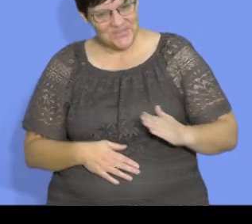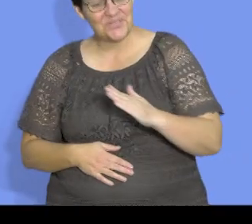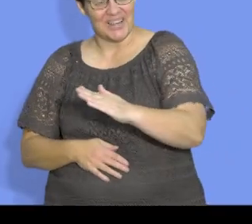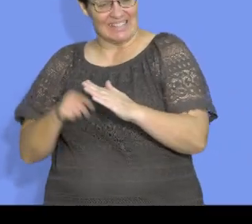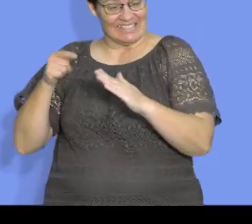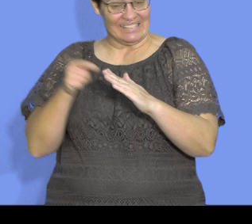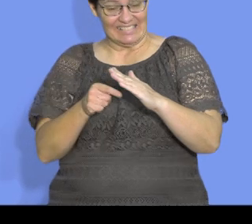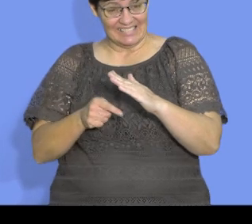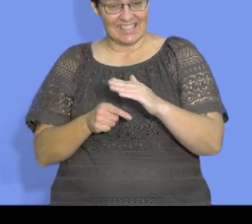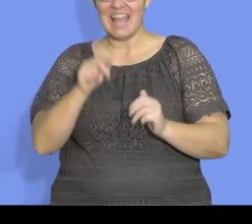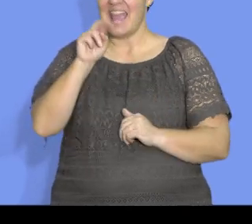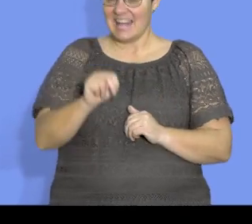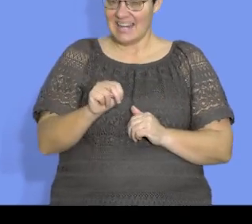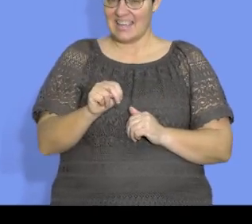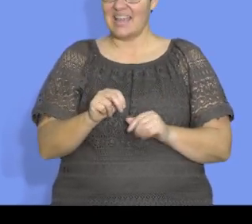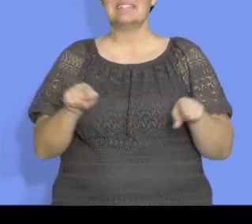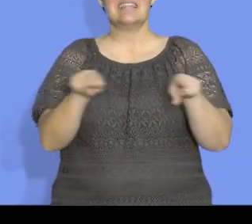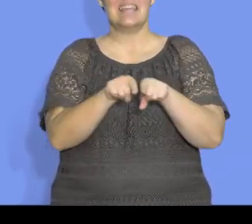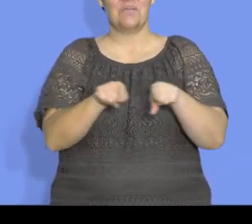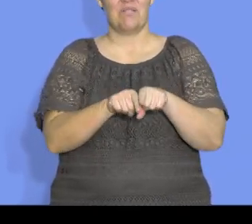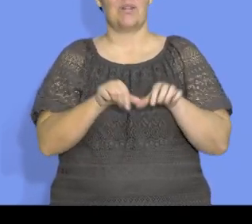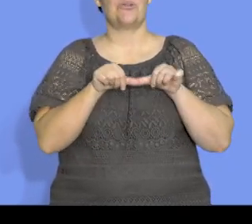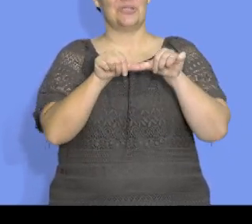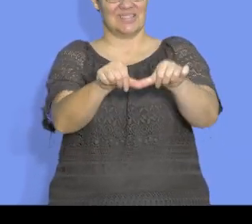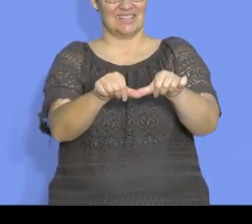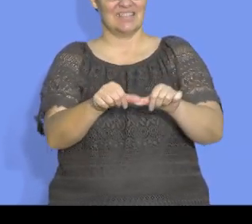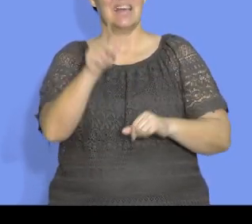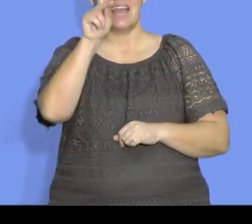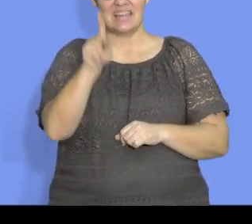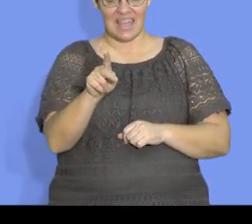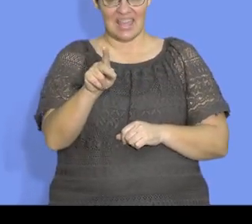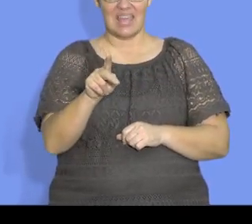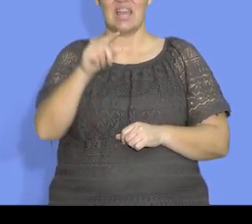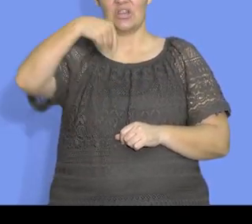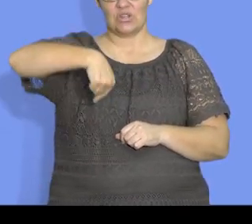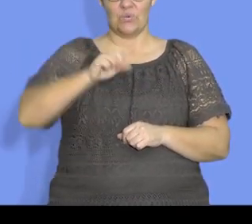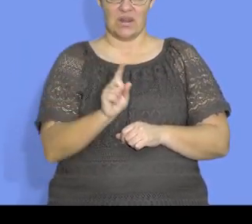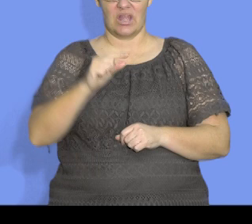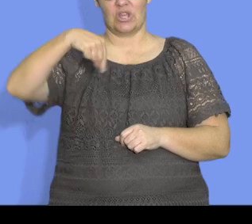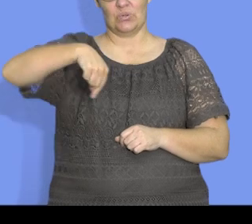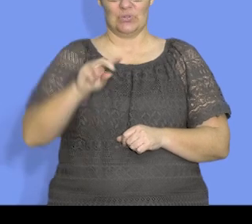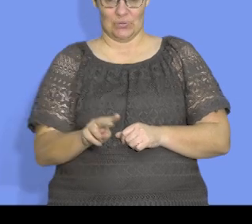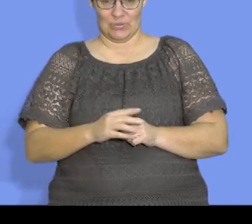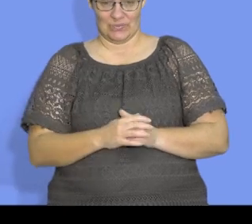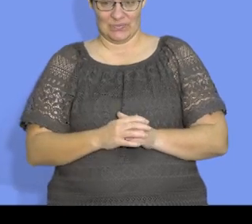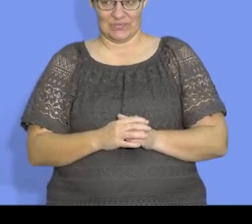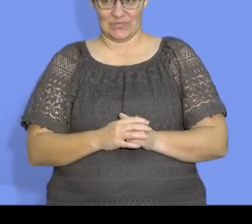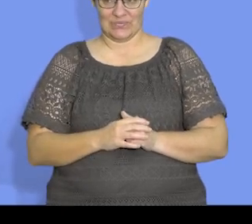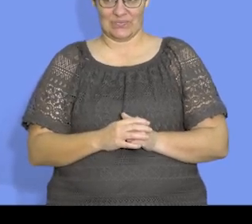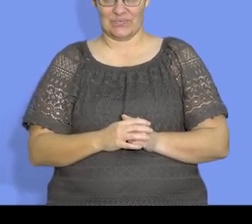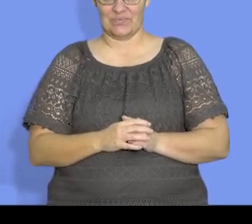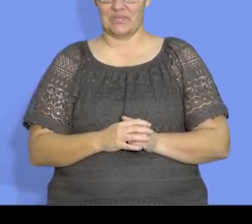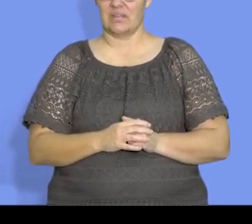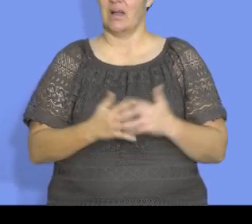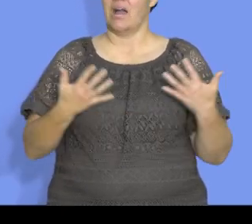This gradient here, m, is going to be equal to the constant, which is k, q1, q2.